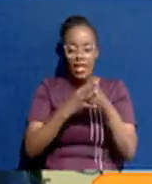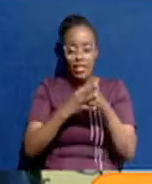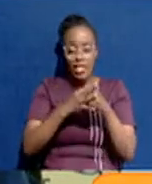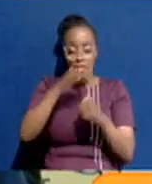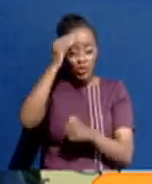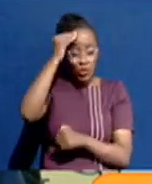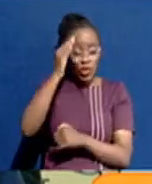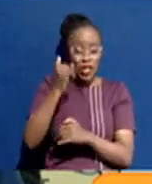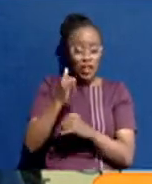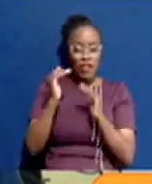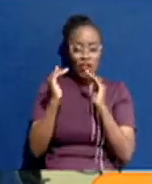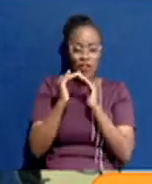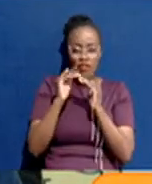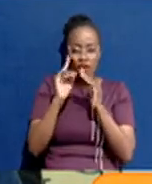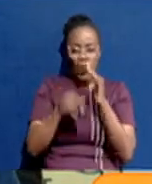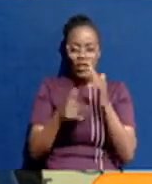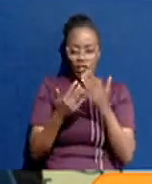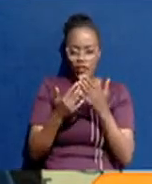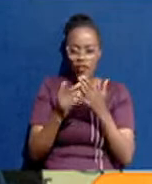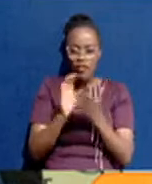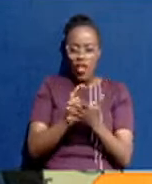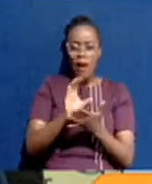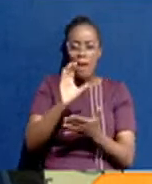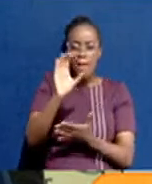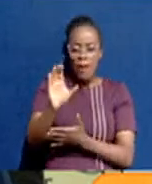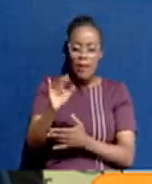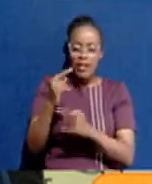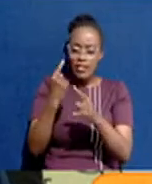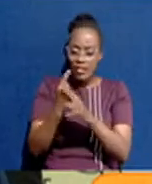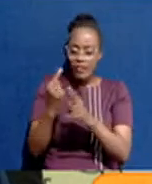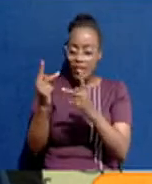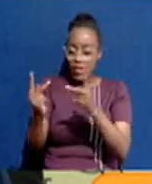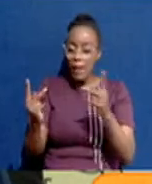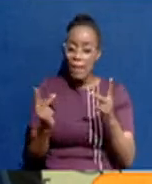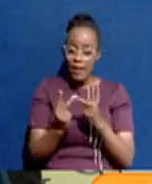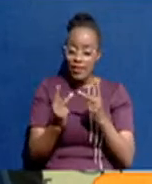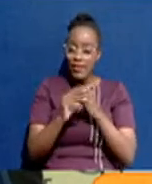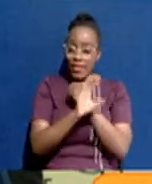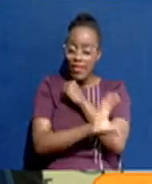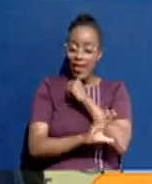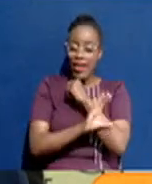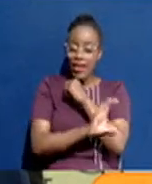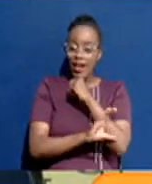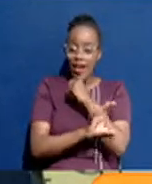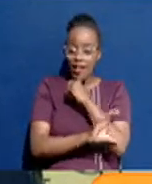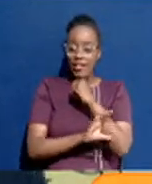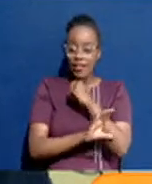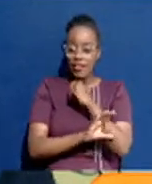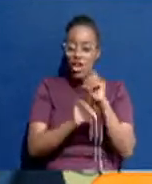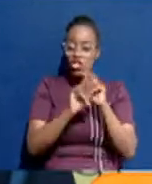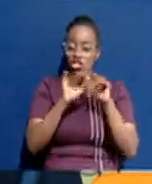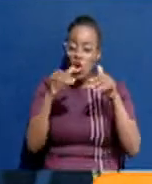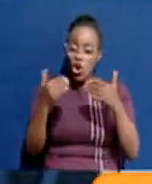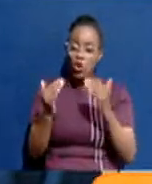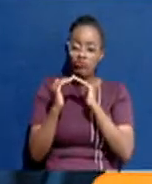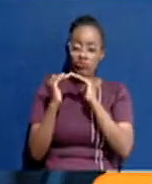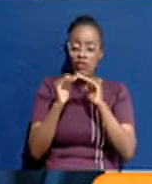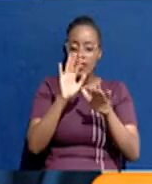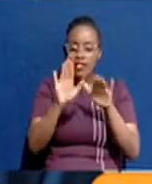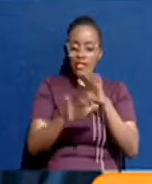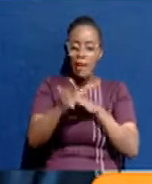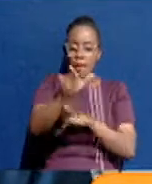2,028 is an equivalent of an overlocation in some jurisdictions in this country, or an equivalent of a